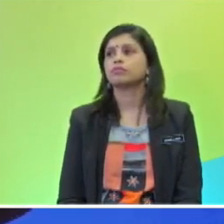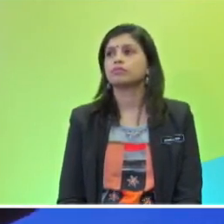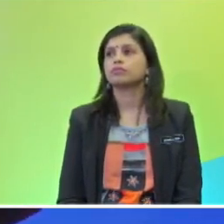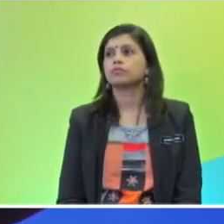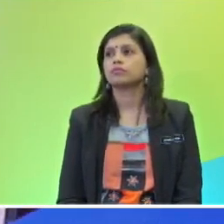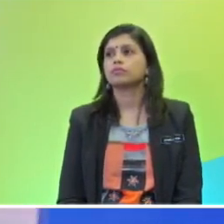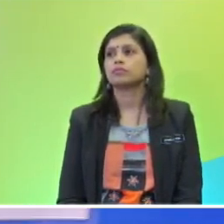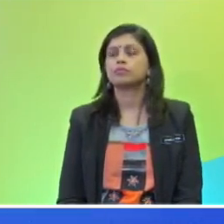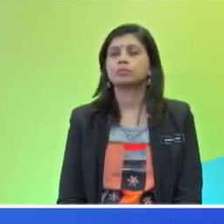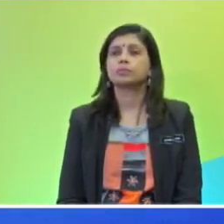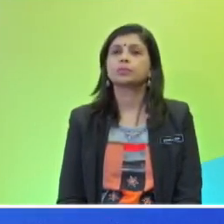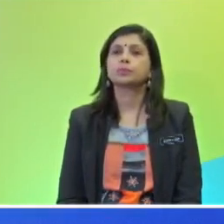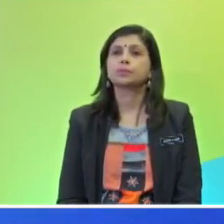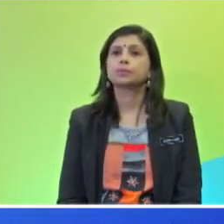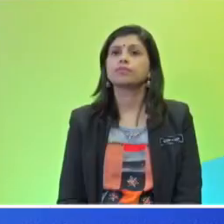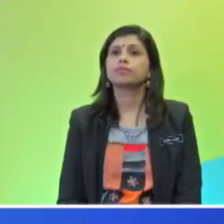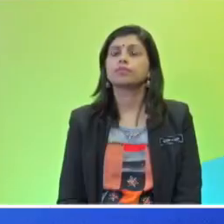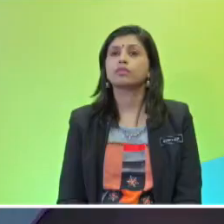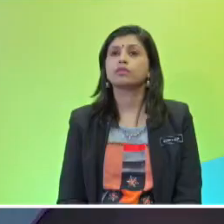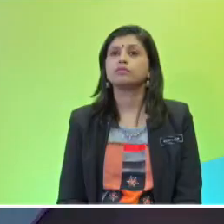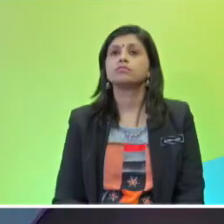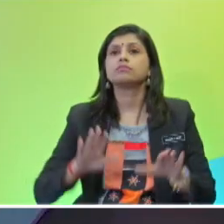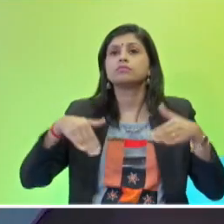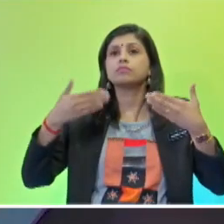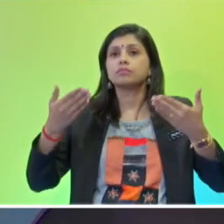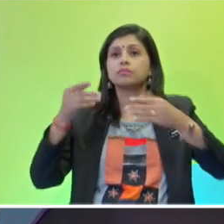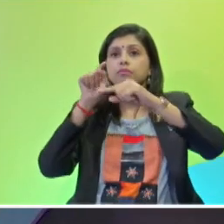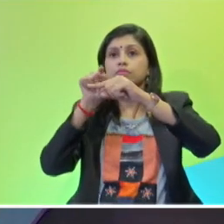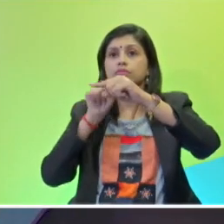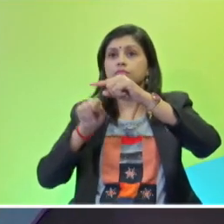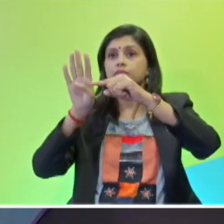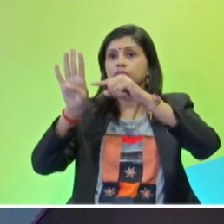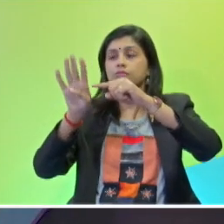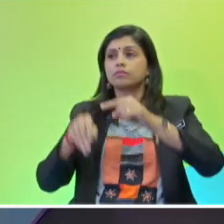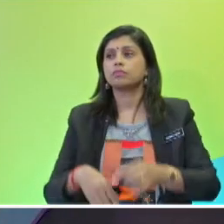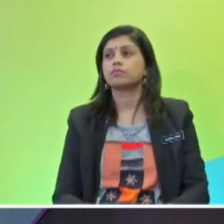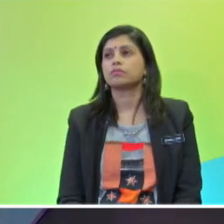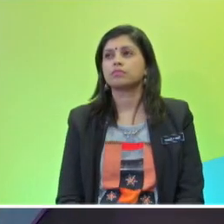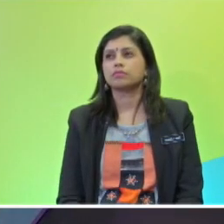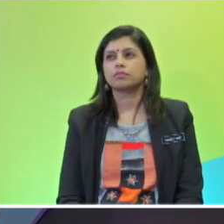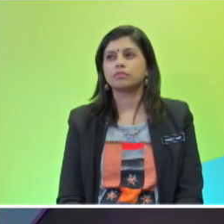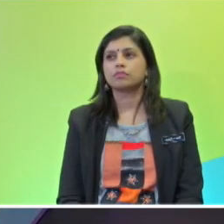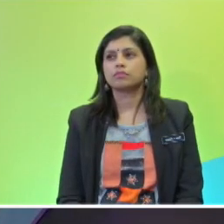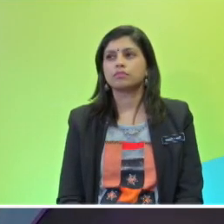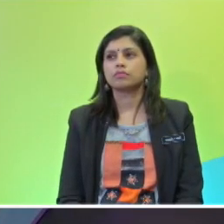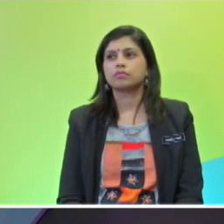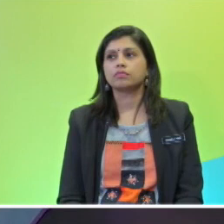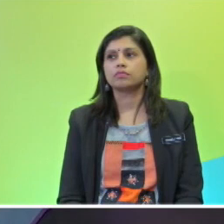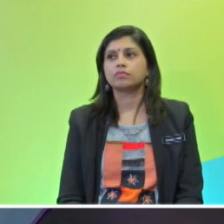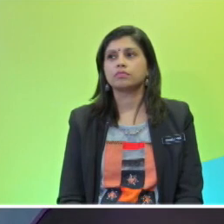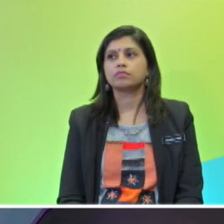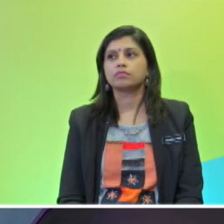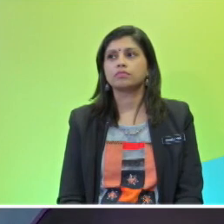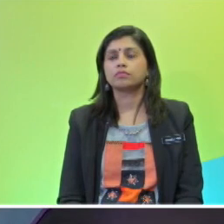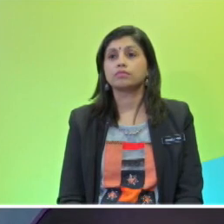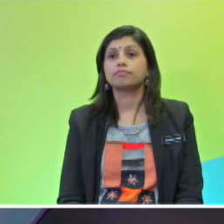parts. Okay. Okay. So that is 4 over 5. So how we are going to divide by 4 now? Divide by 4 now, then we have to fold it 4 times. But that one you cannot fold, right? Okay, yeah. So what